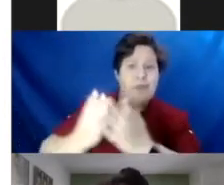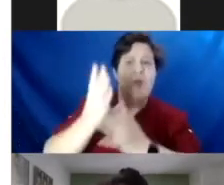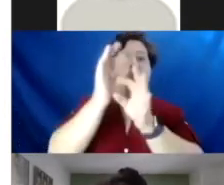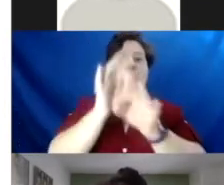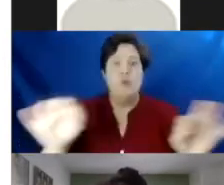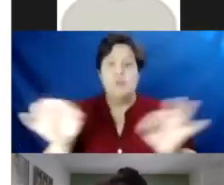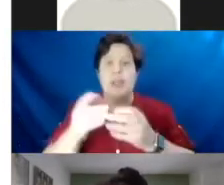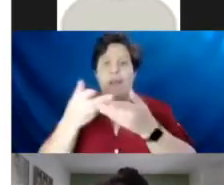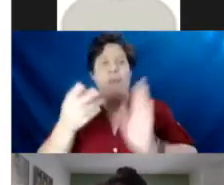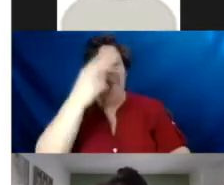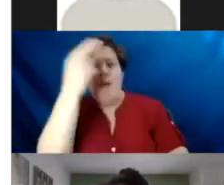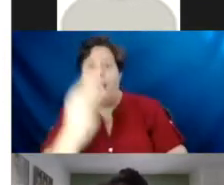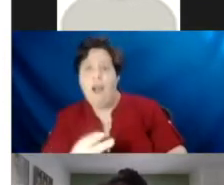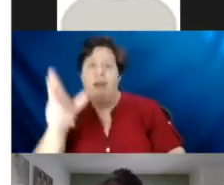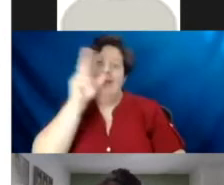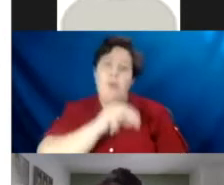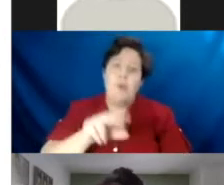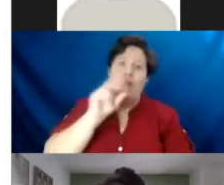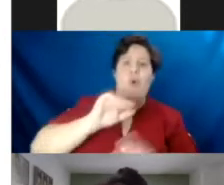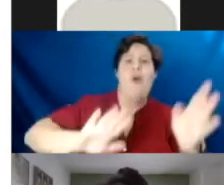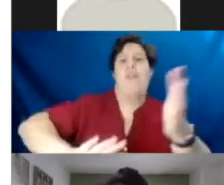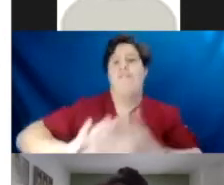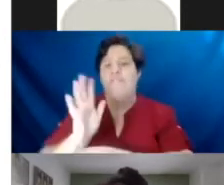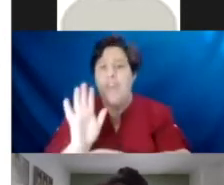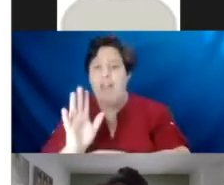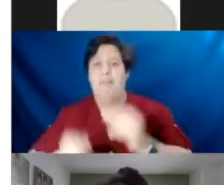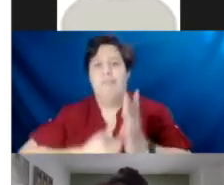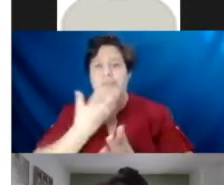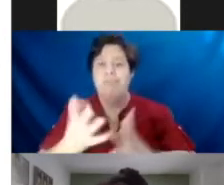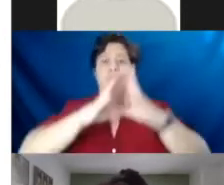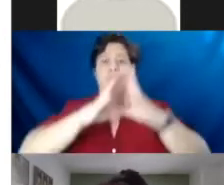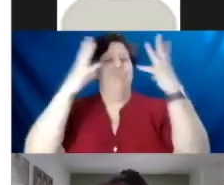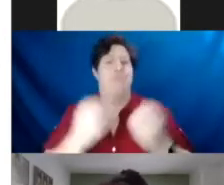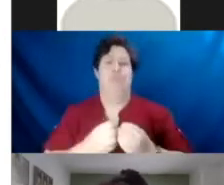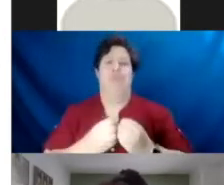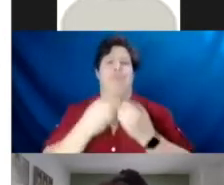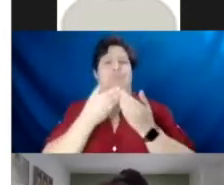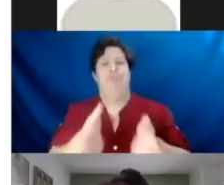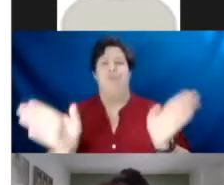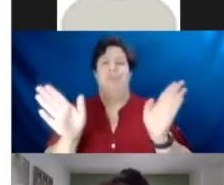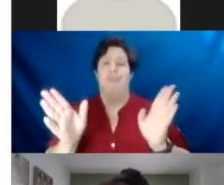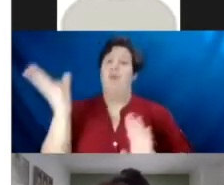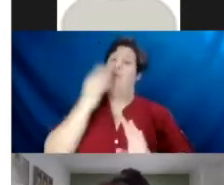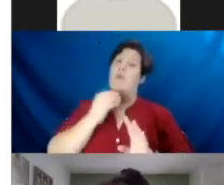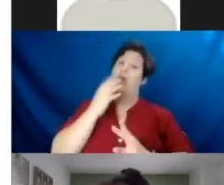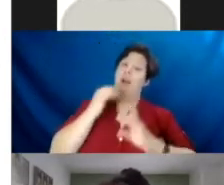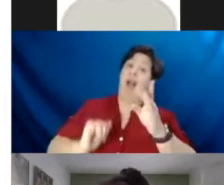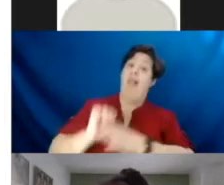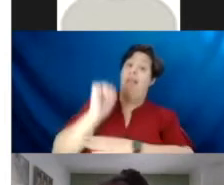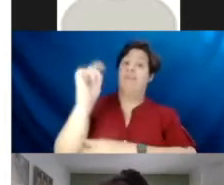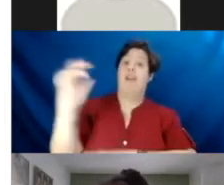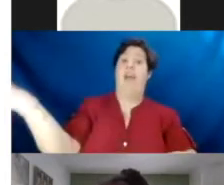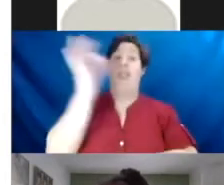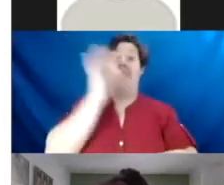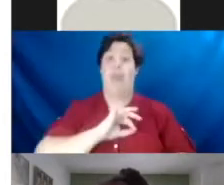spoken word, all the things Linda was speaking about and everything in between. We will use culture and the benefits of working together